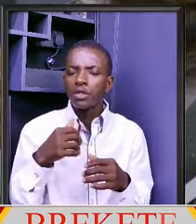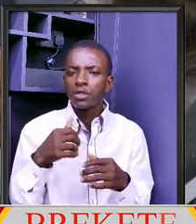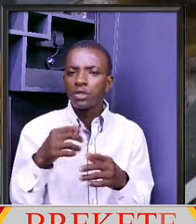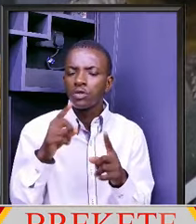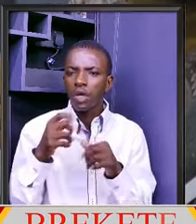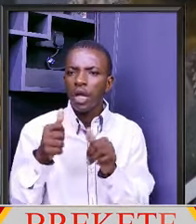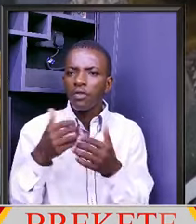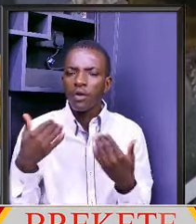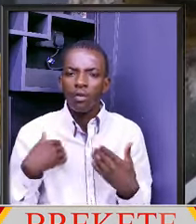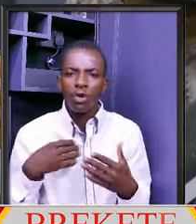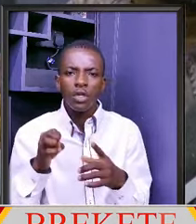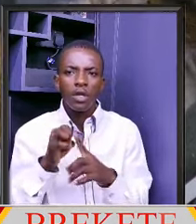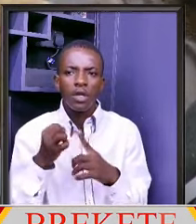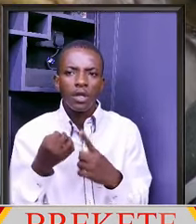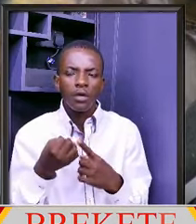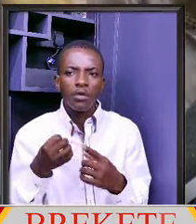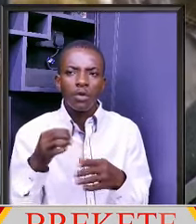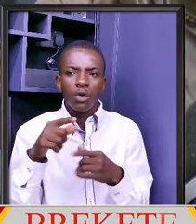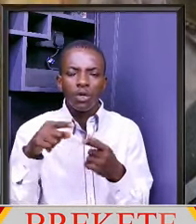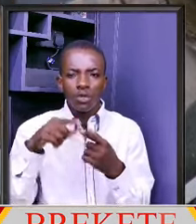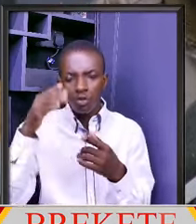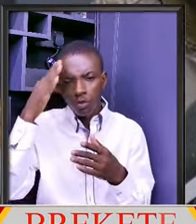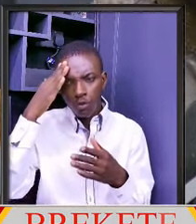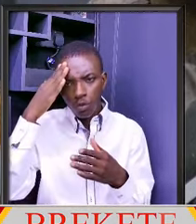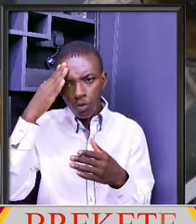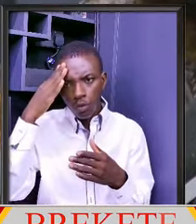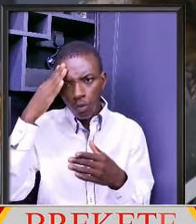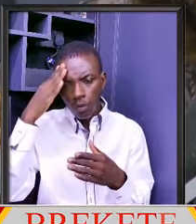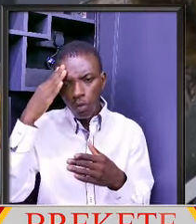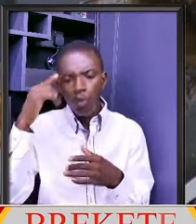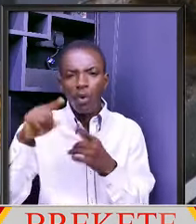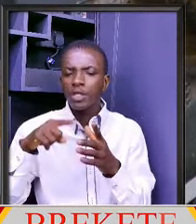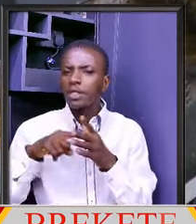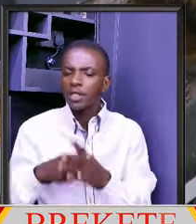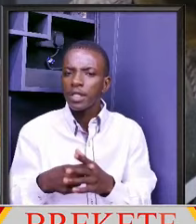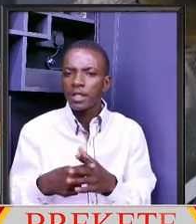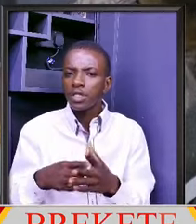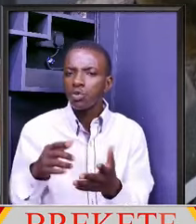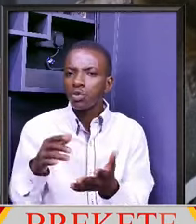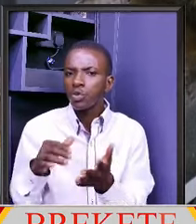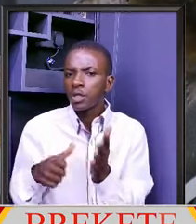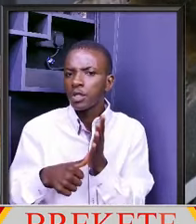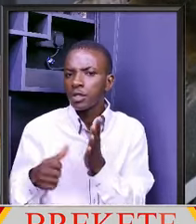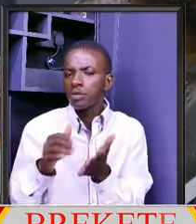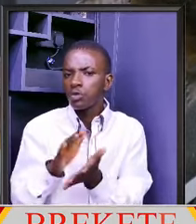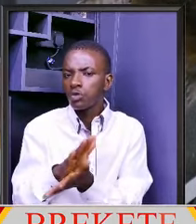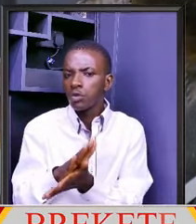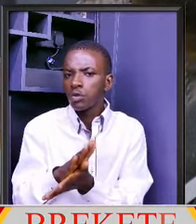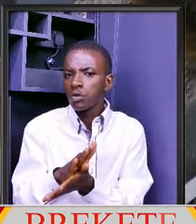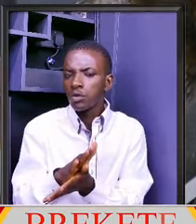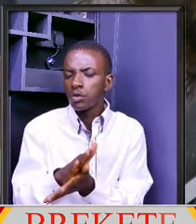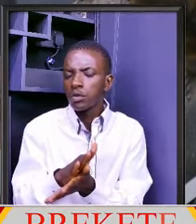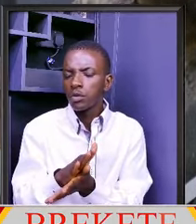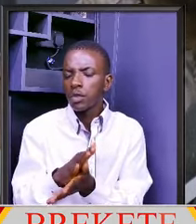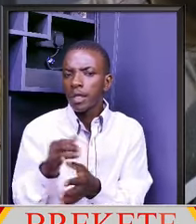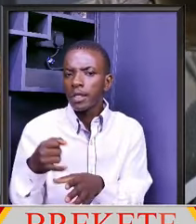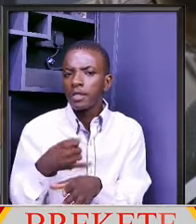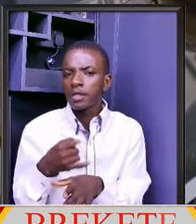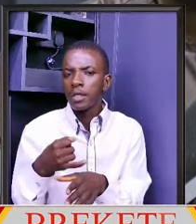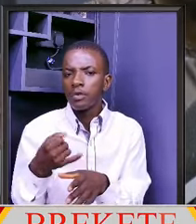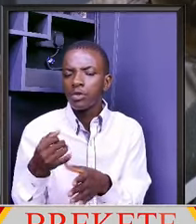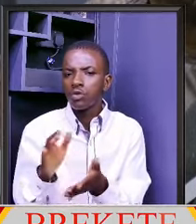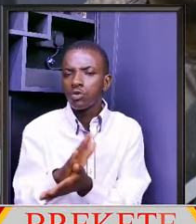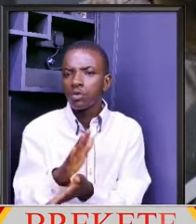the environment, when she, Sabi, when she started this Islamia, for inside mosque, before